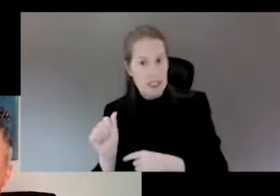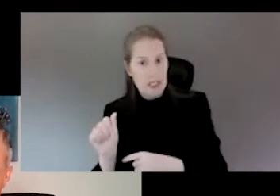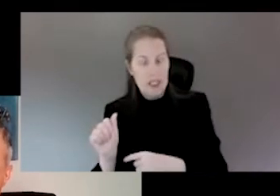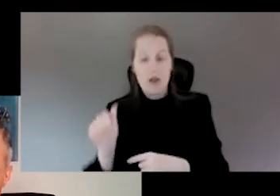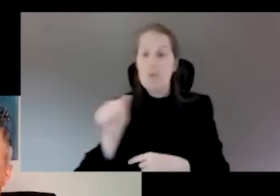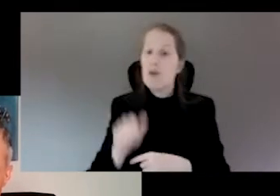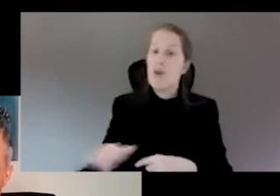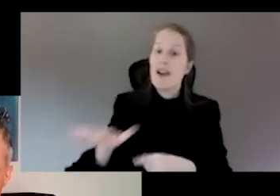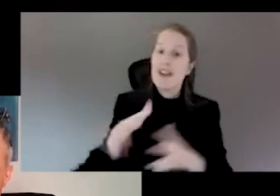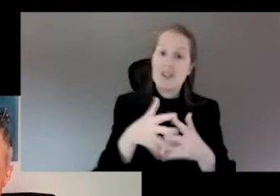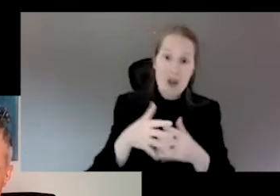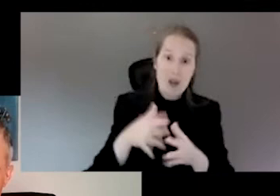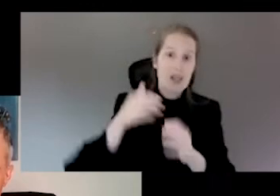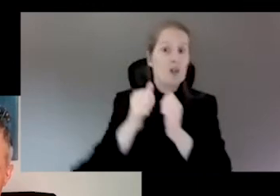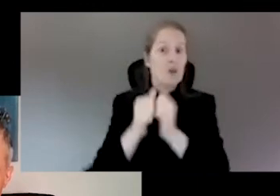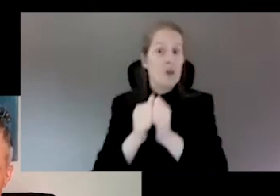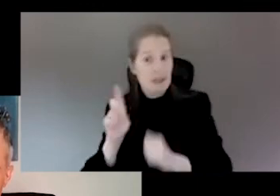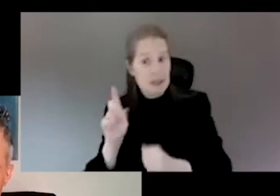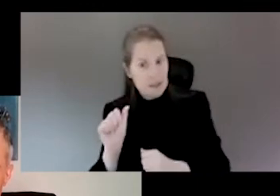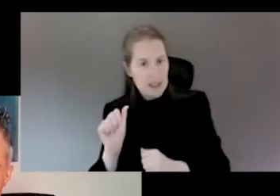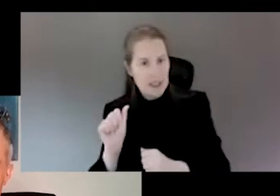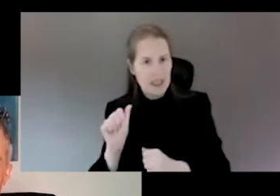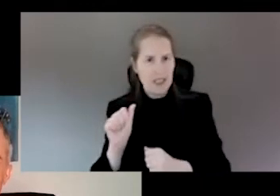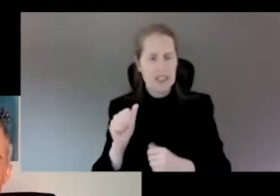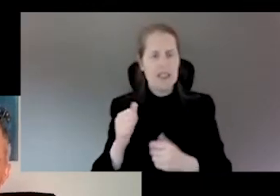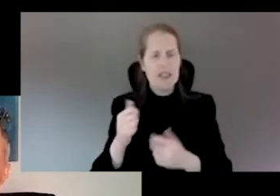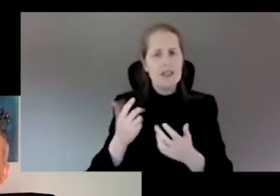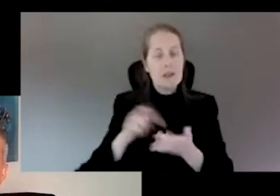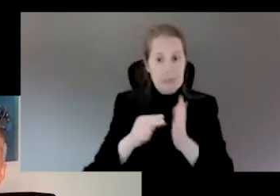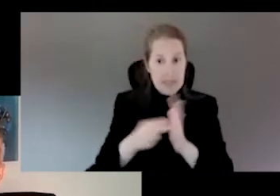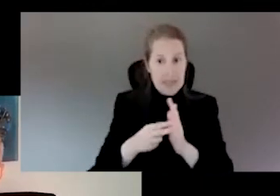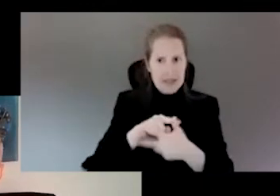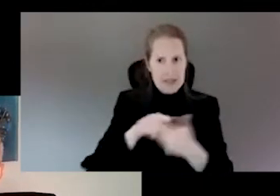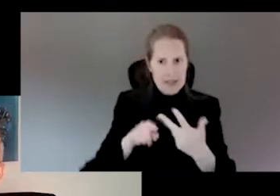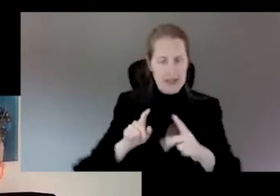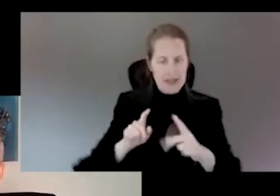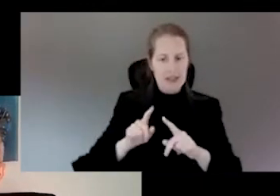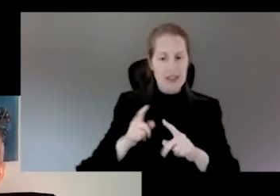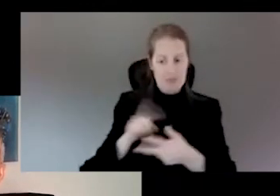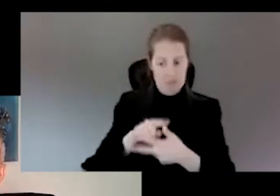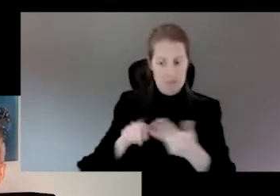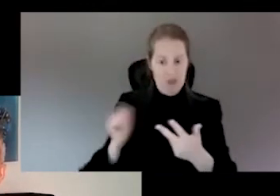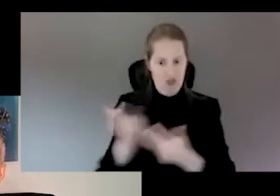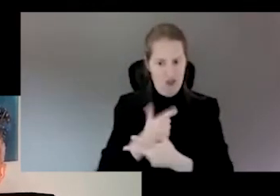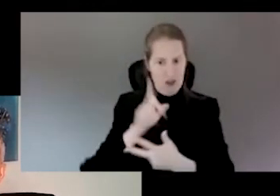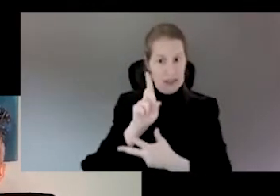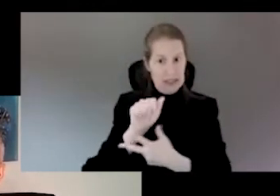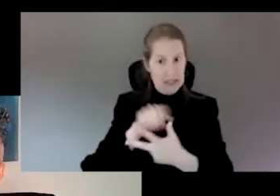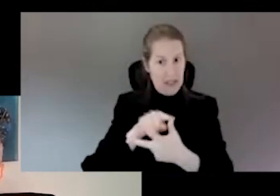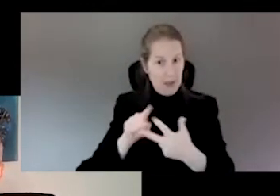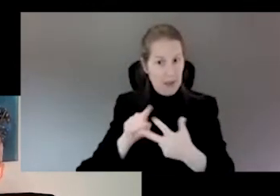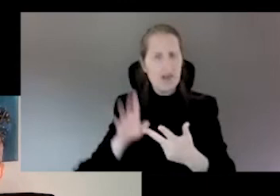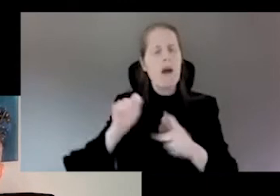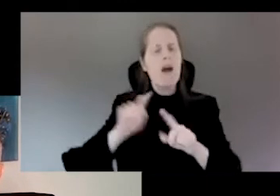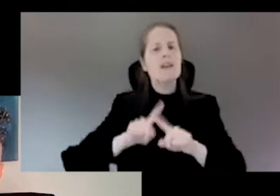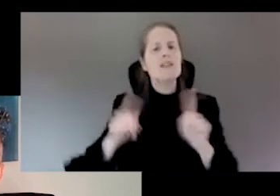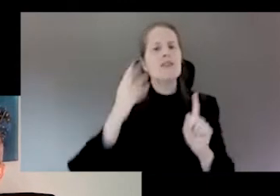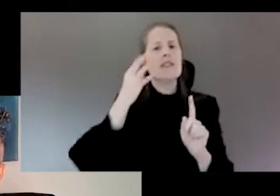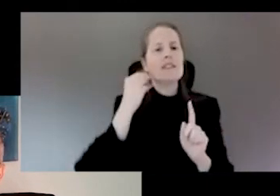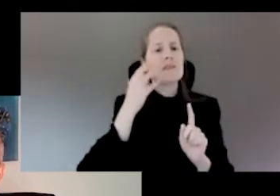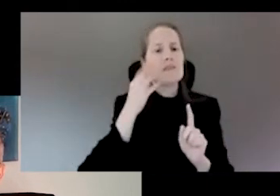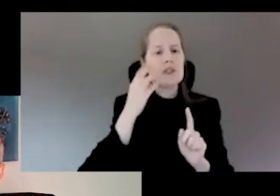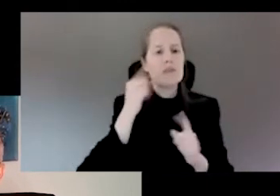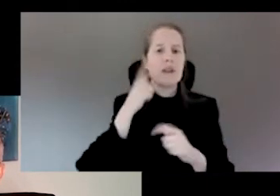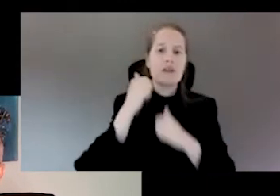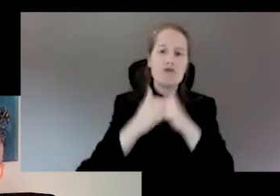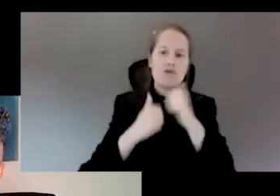and disabled, we all face different sorts of oppressions and structural